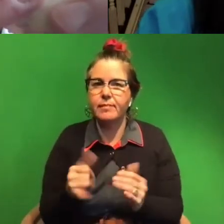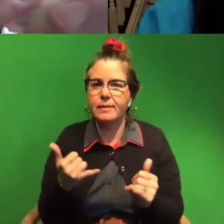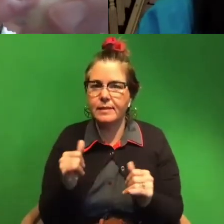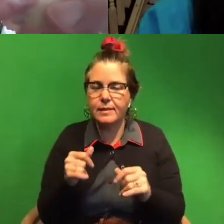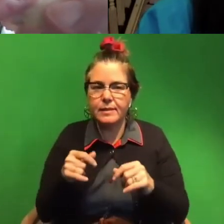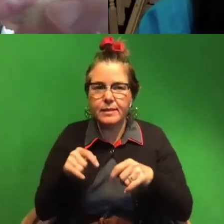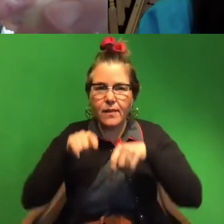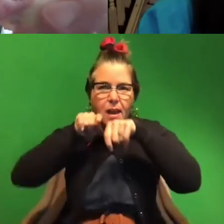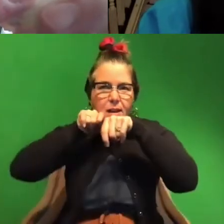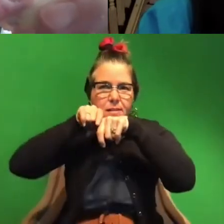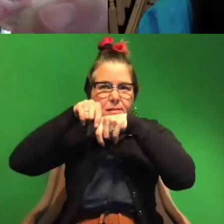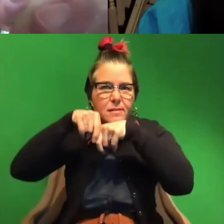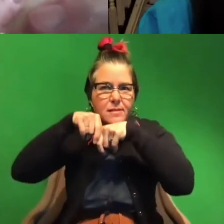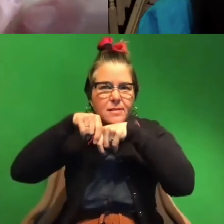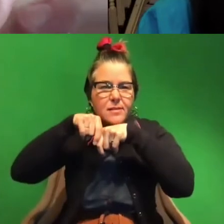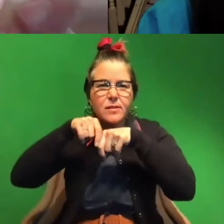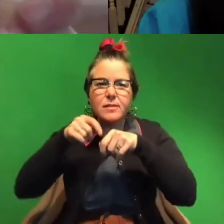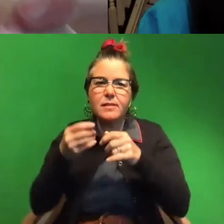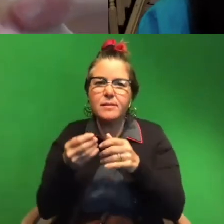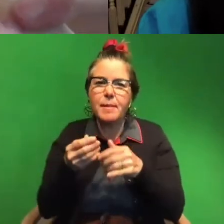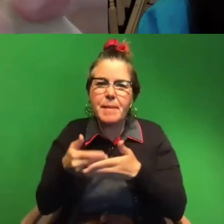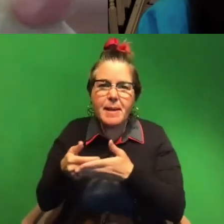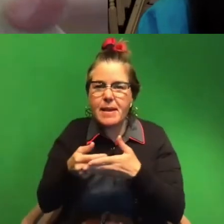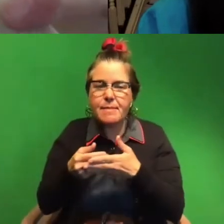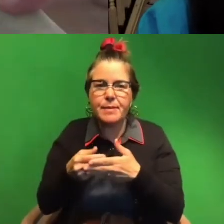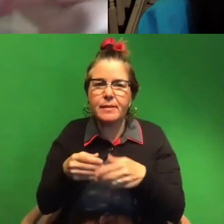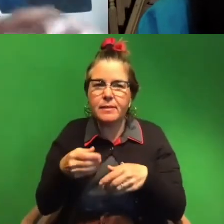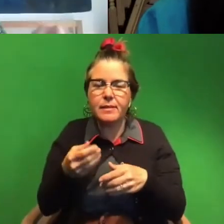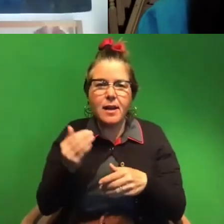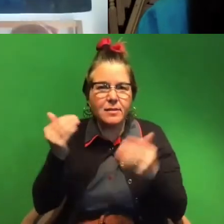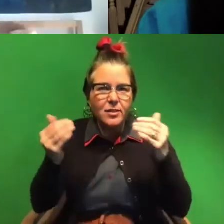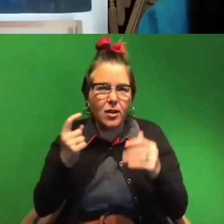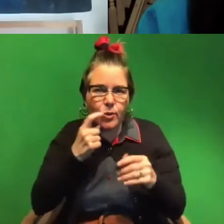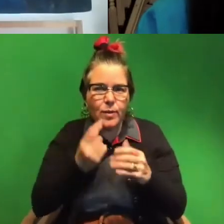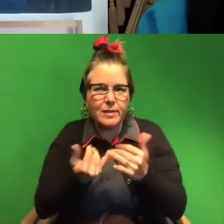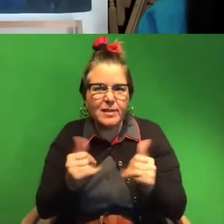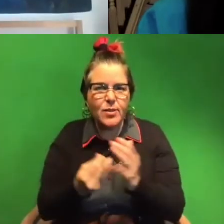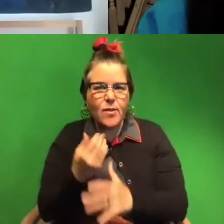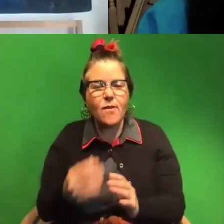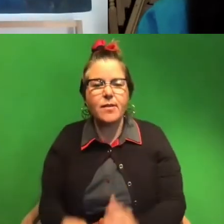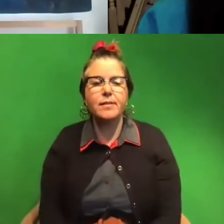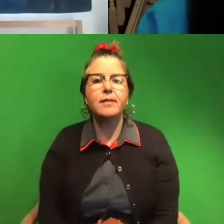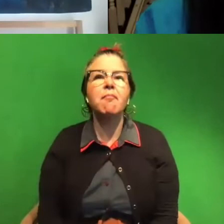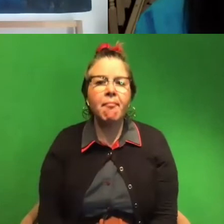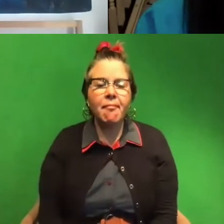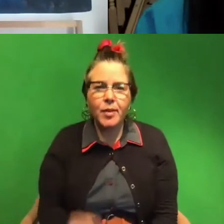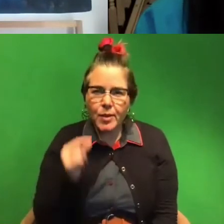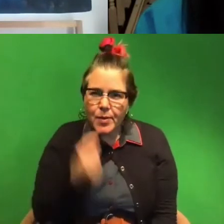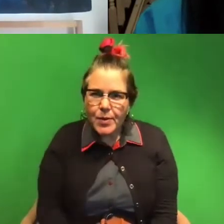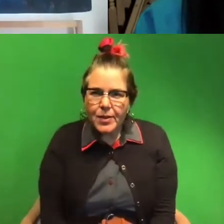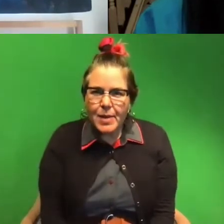second canine there. This being the baby, Cool. that being the adult tooth. Wow. So cool.